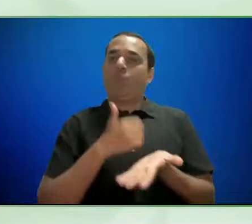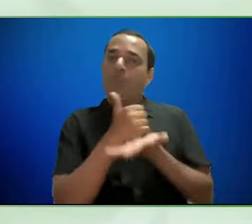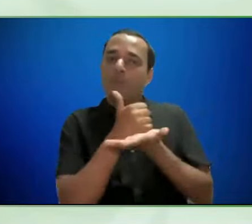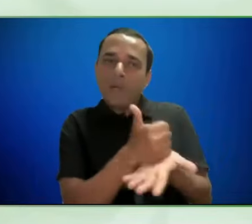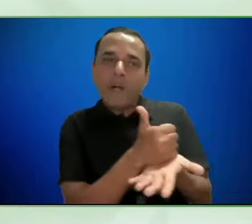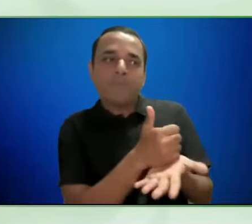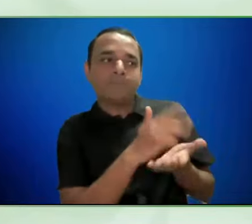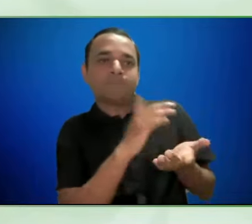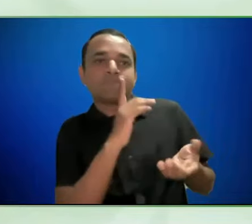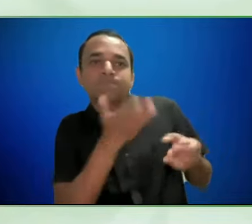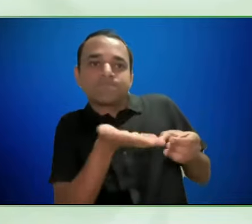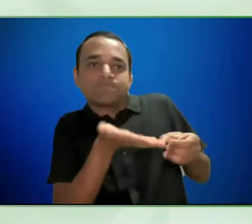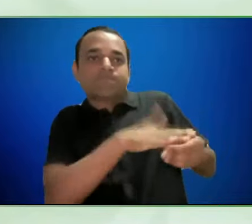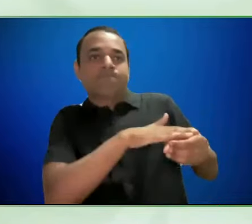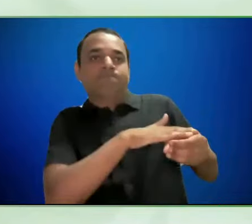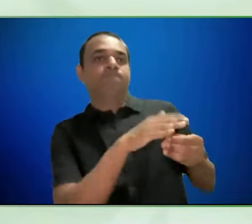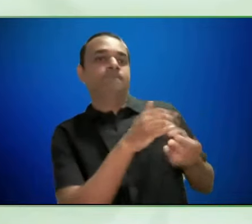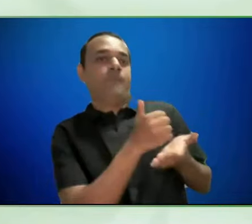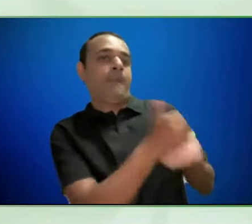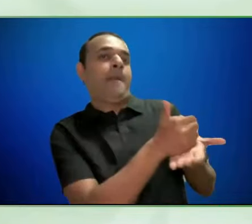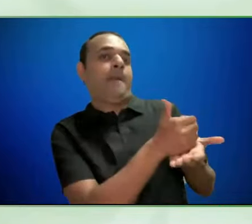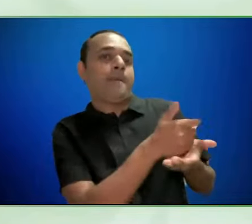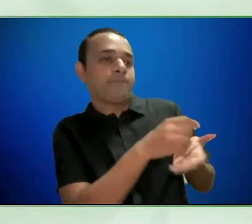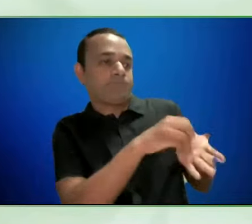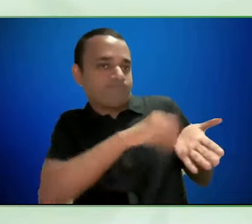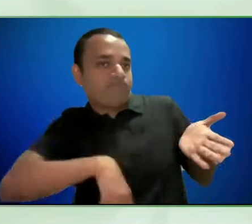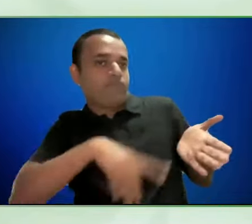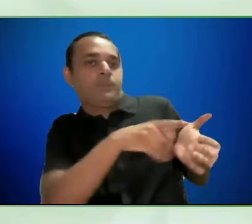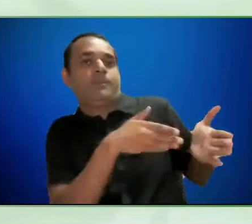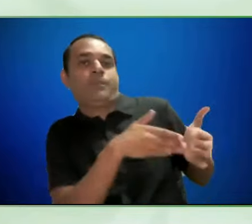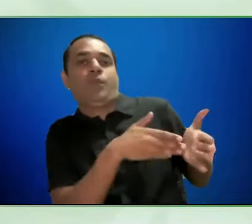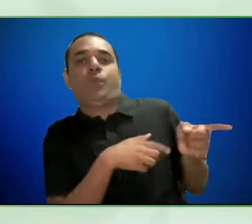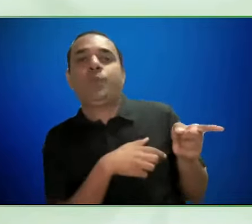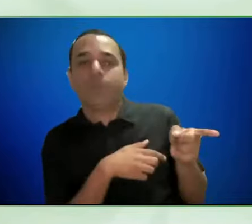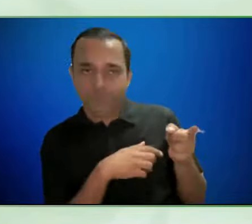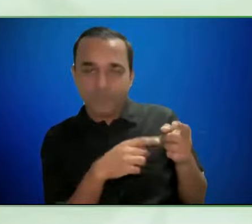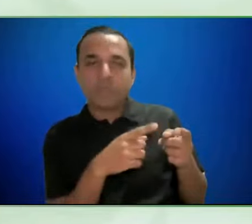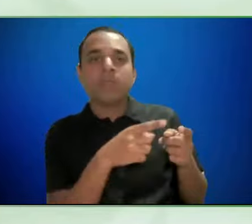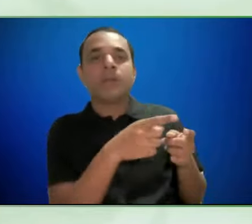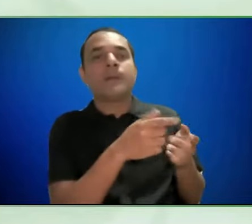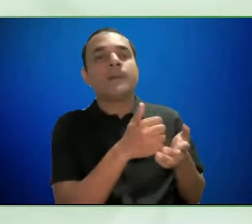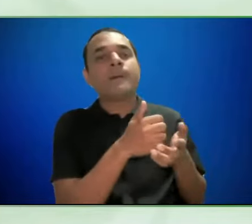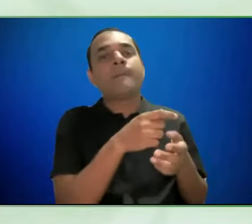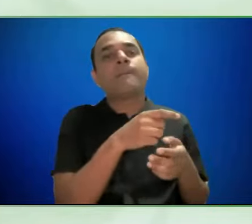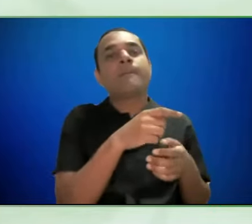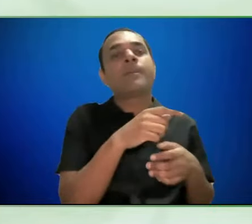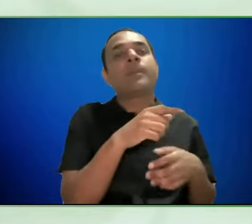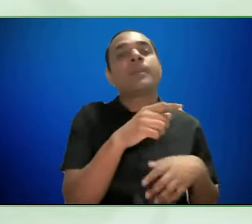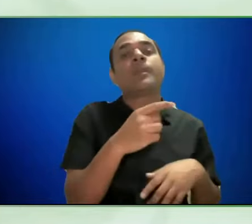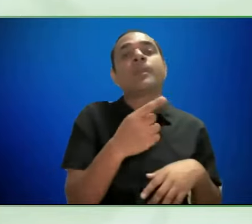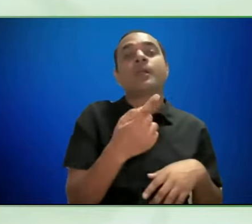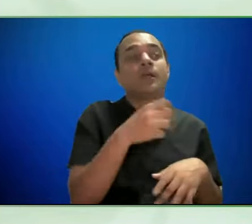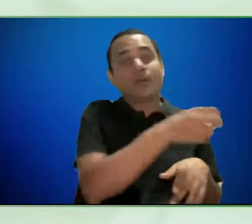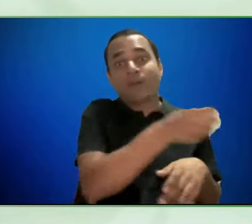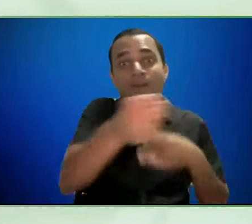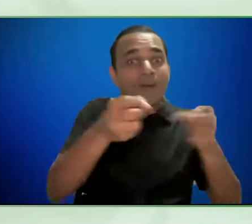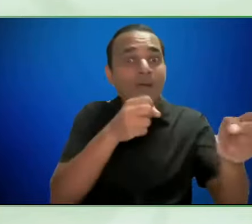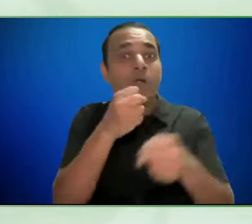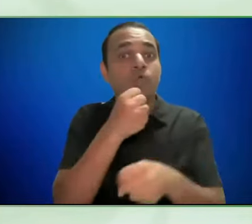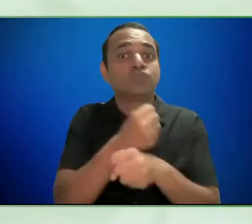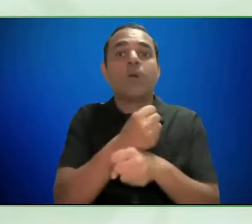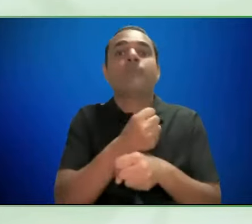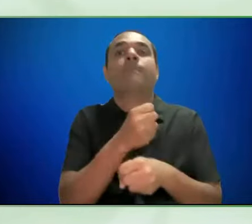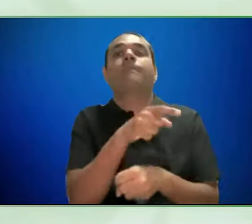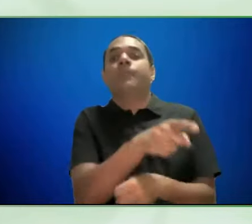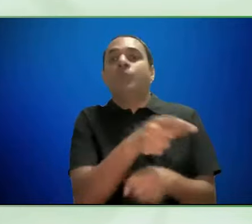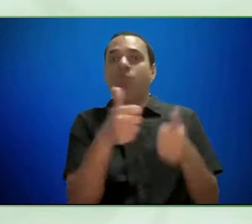our goal is not to help people with Down syndrome have jobs, but to help people with Down syndrome gain wealth. Yeah. So